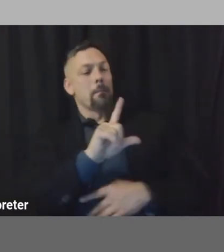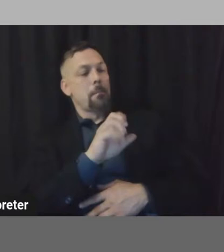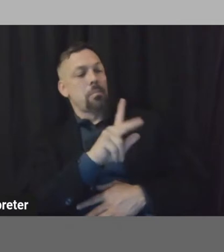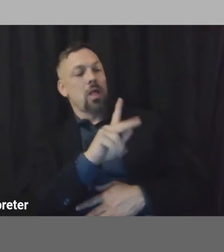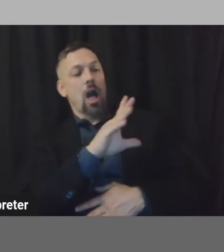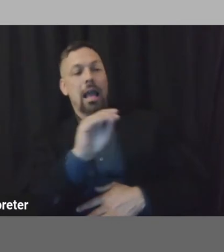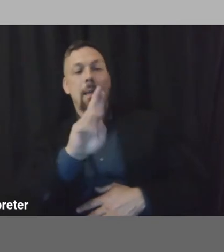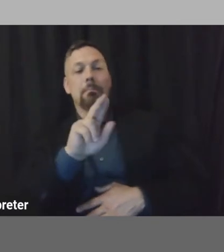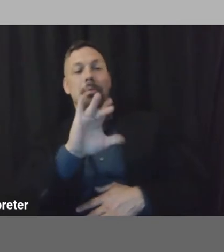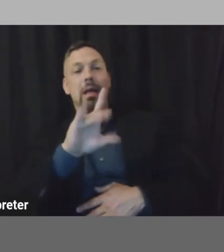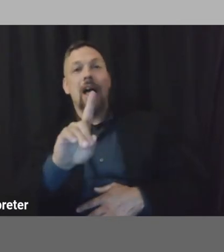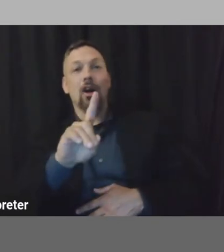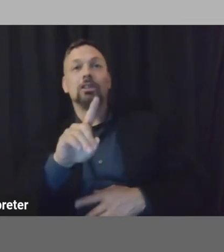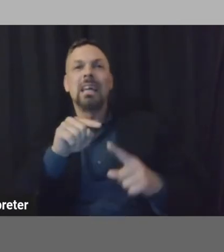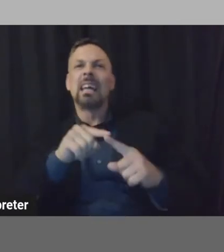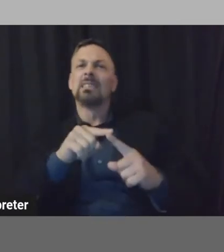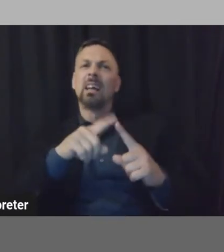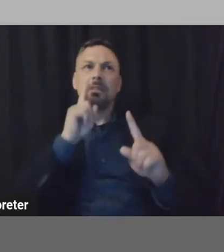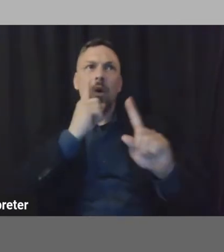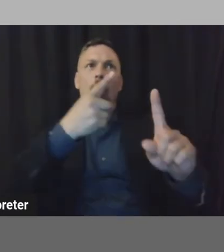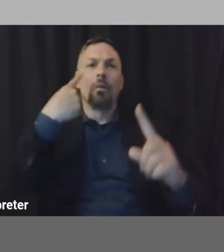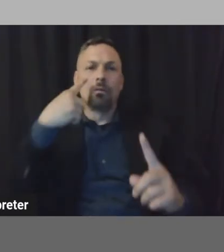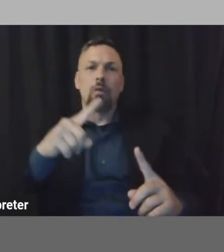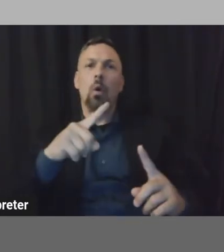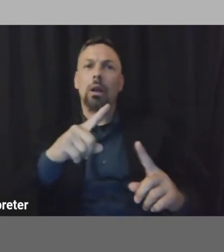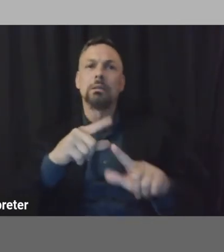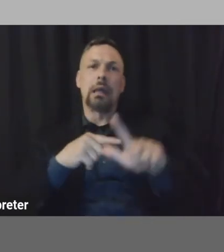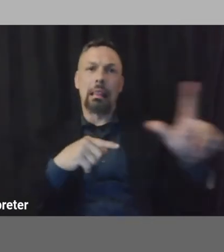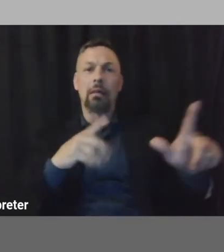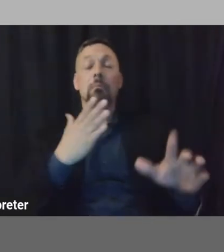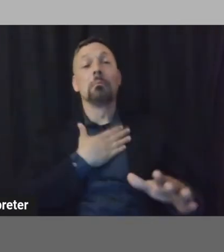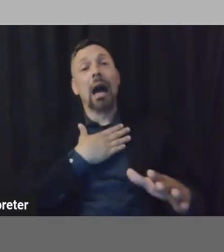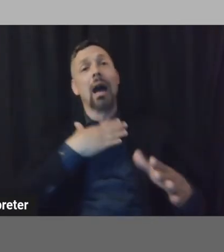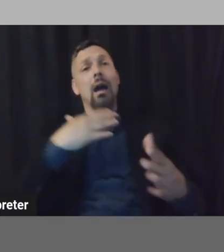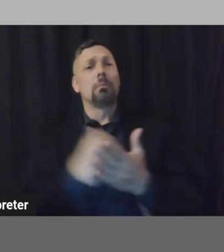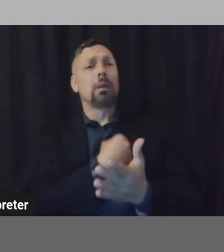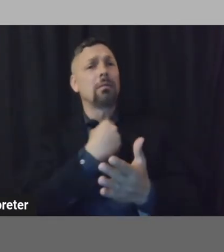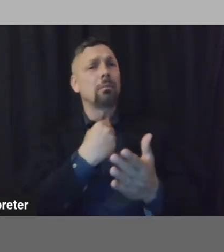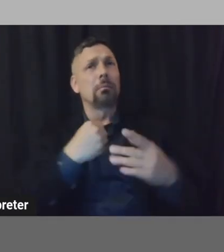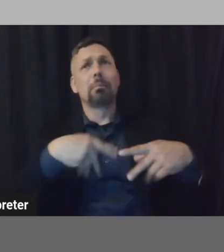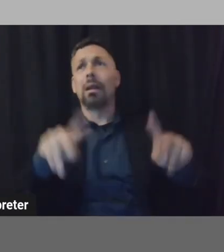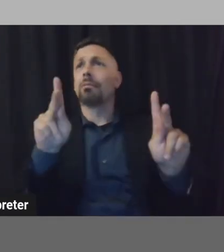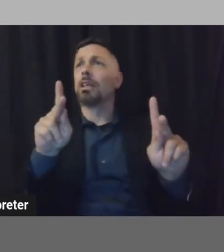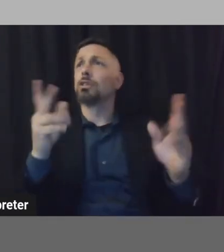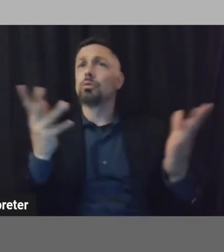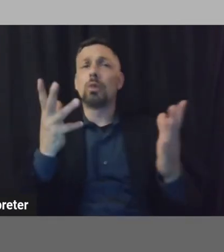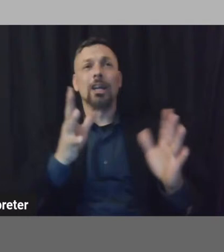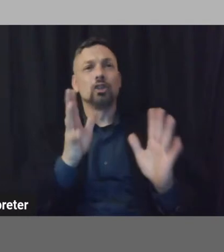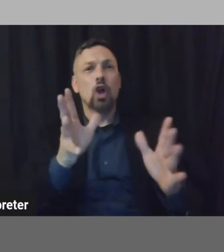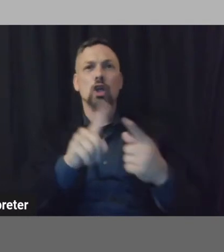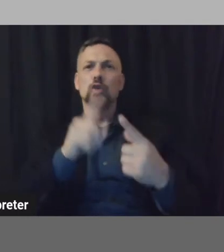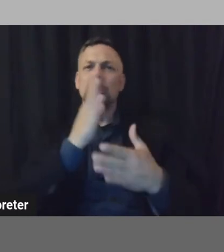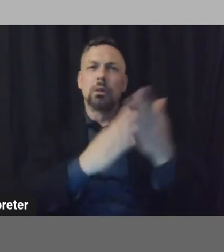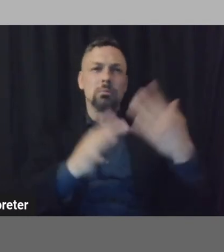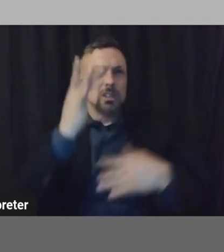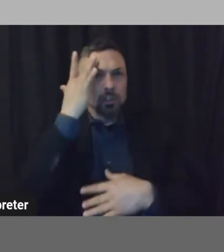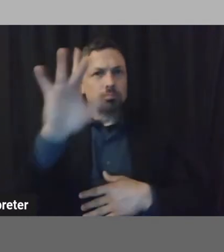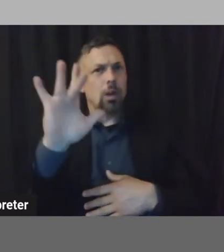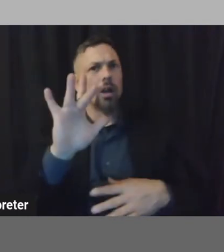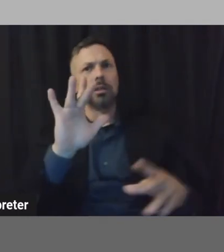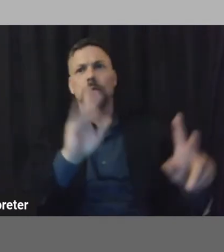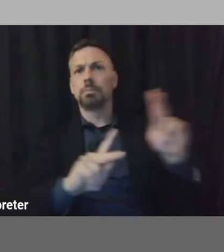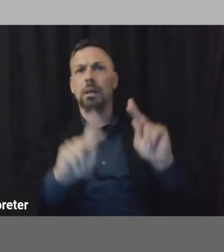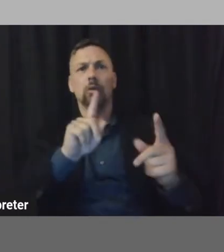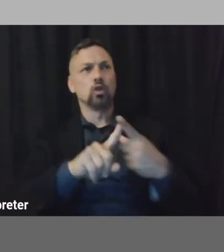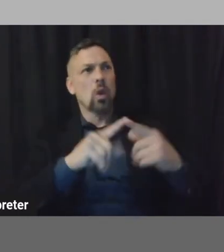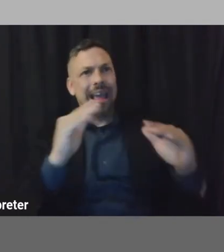And I have to say that one of the great privileges of my job is that I get to talk to some of the smartest folks working to advance this strategy